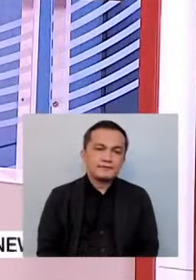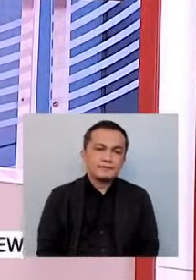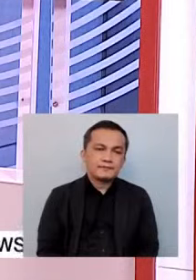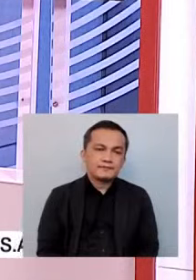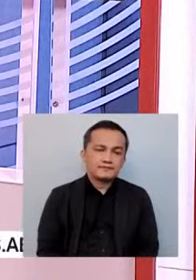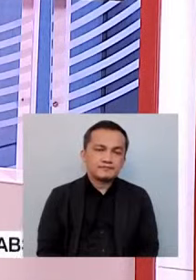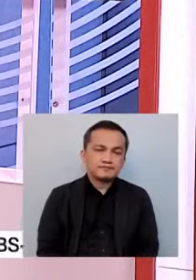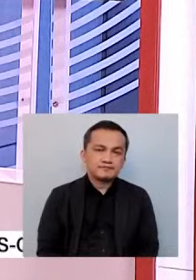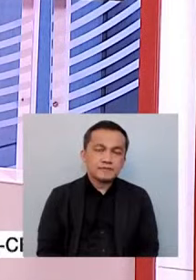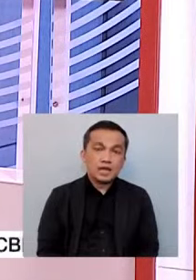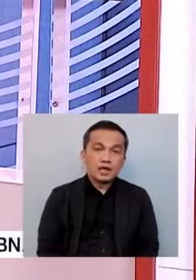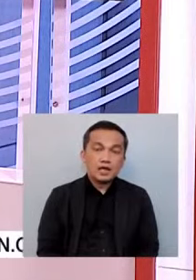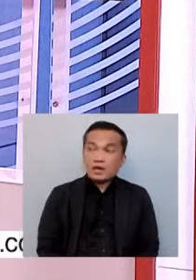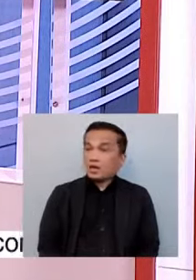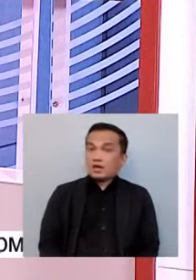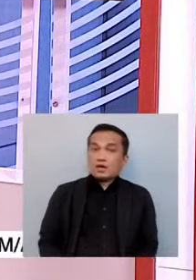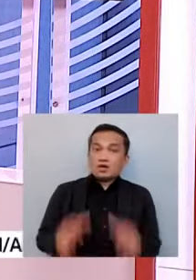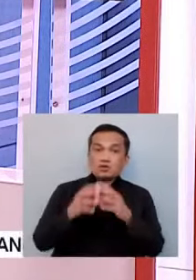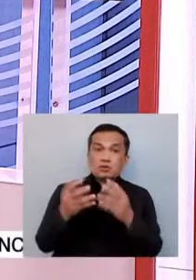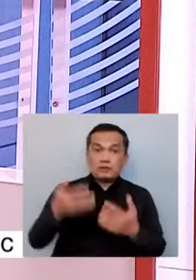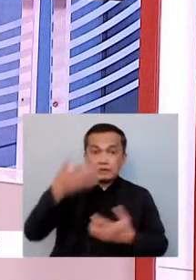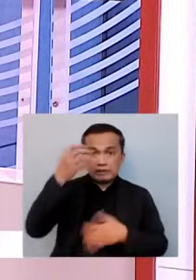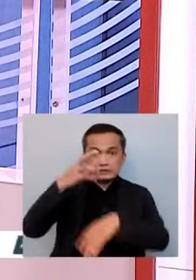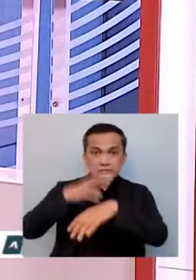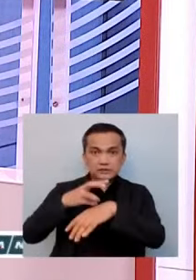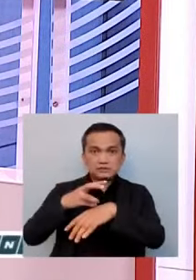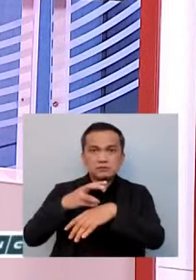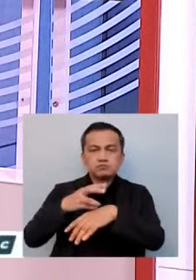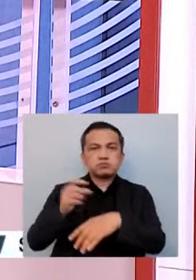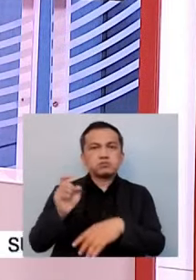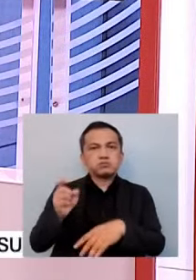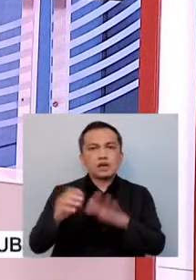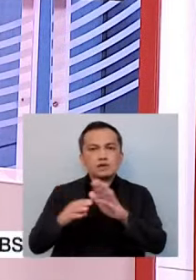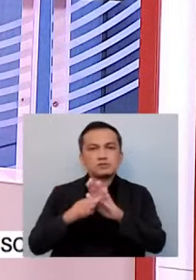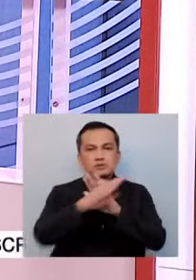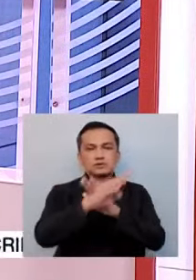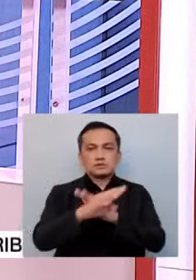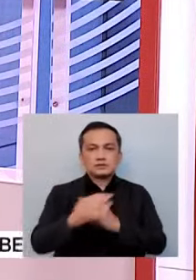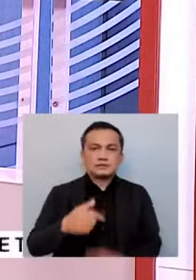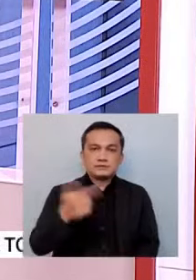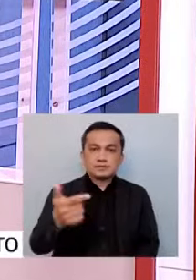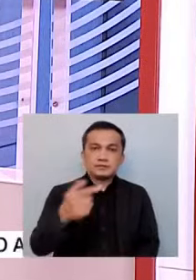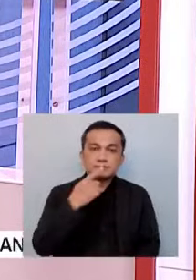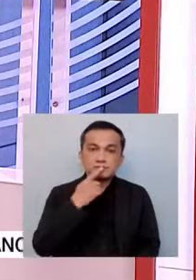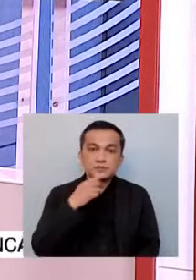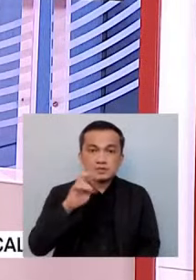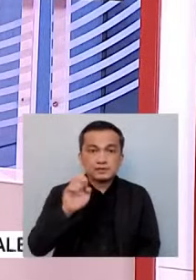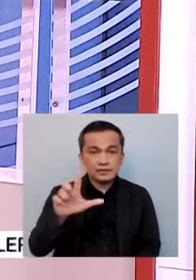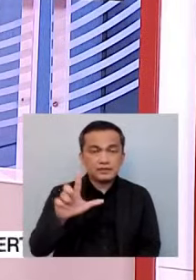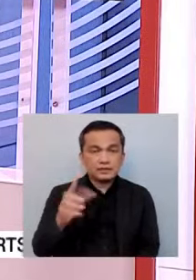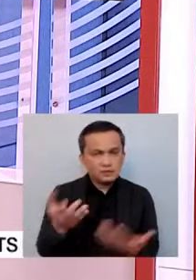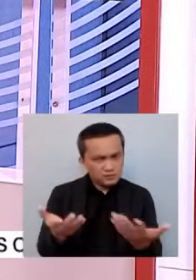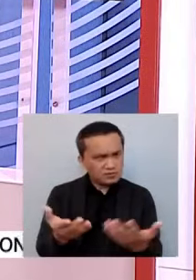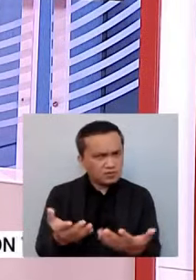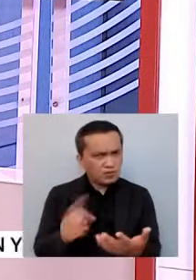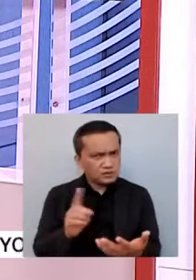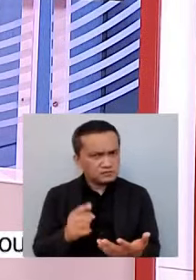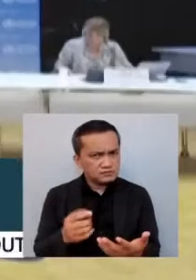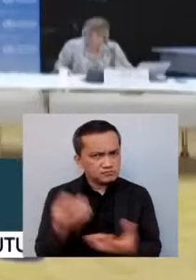Global monkeypox cases see a significant increase. Rafael Bosano now joins us to tell us more about this. Raf, what more can you tell